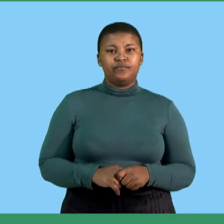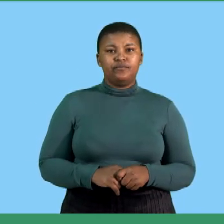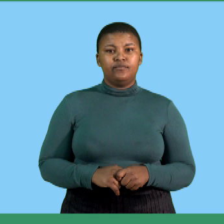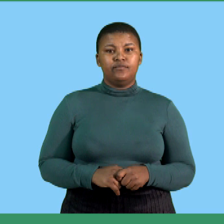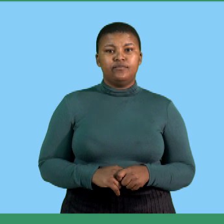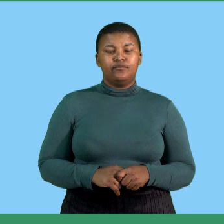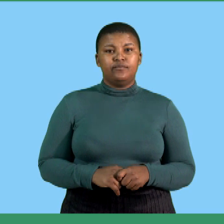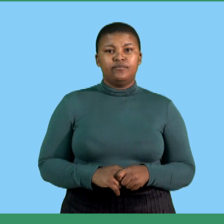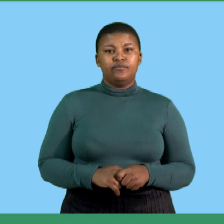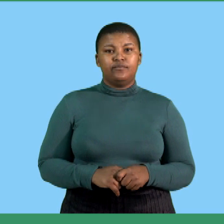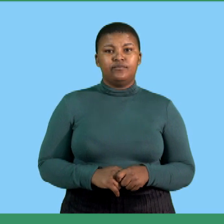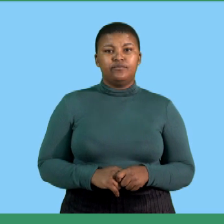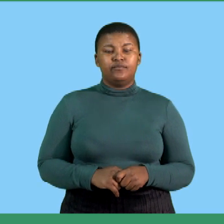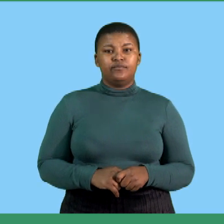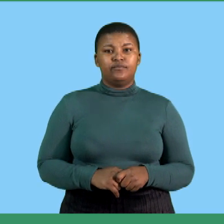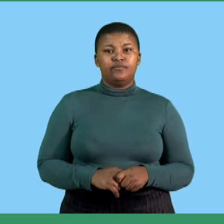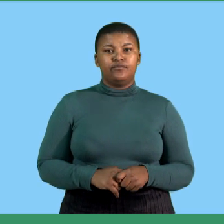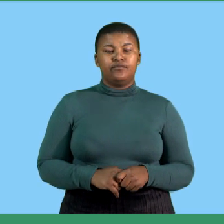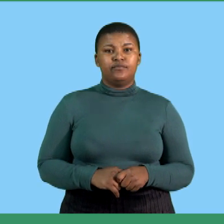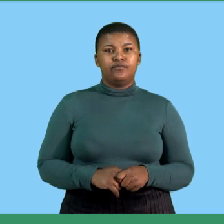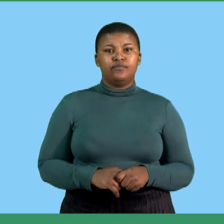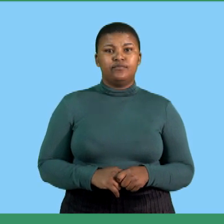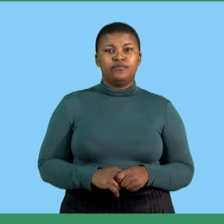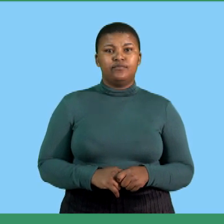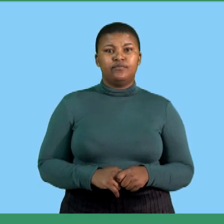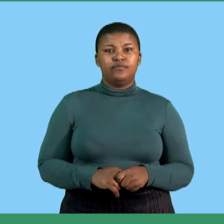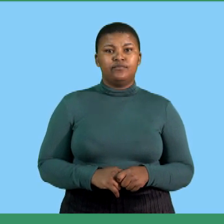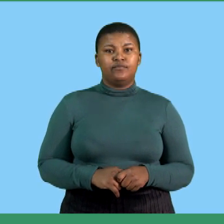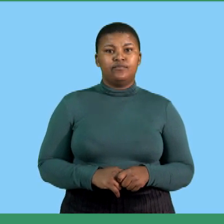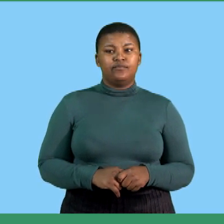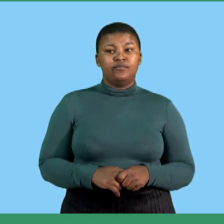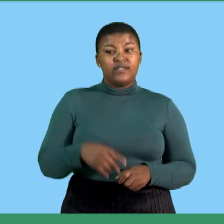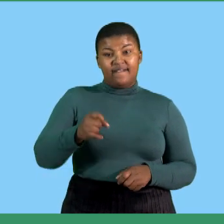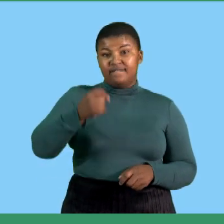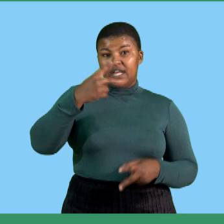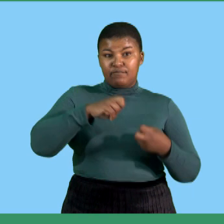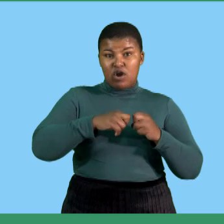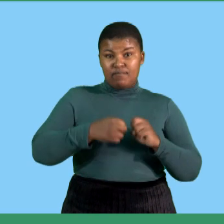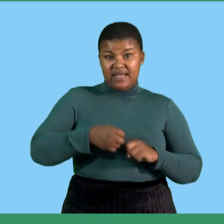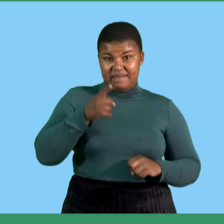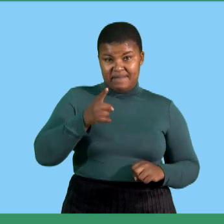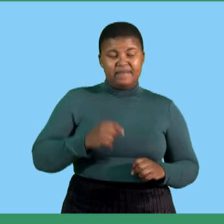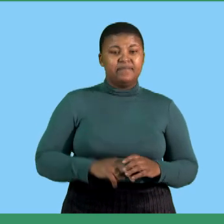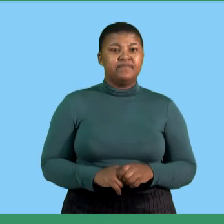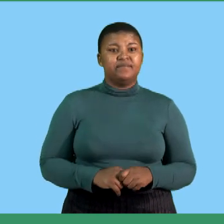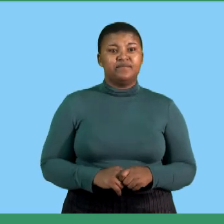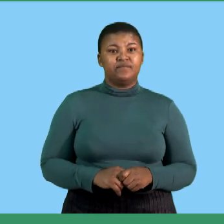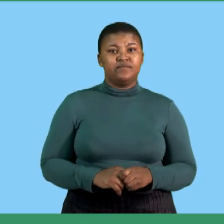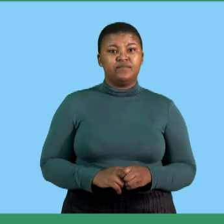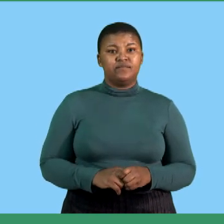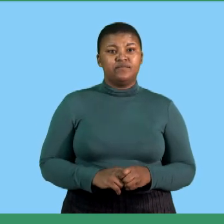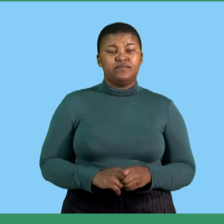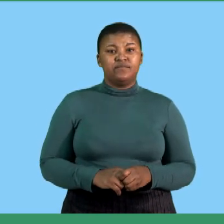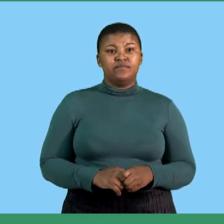environment for this one will be the micro environment. All right, so that's our first problem then